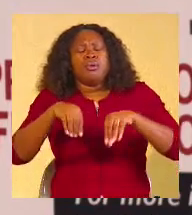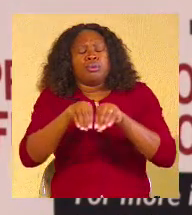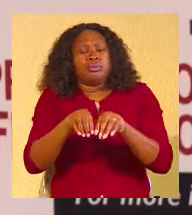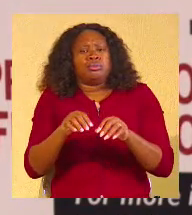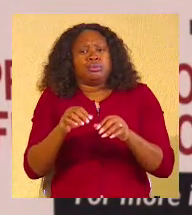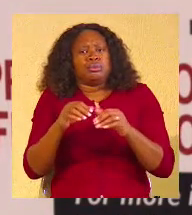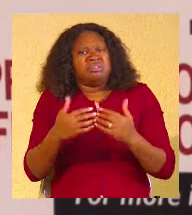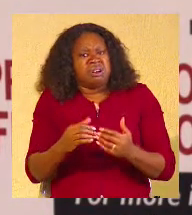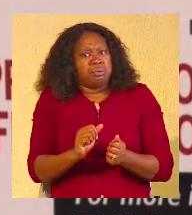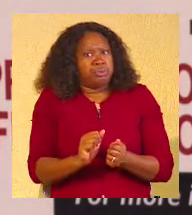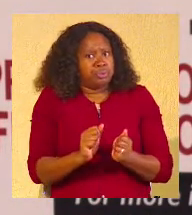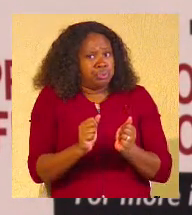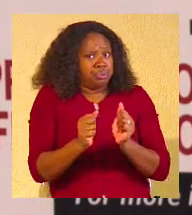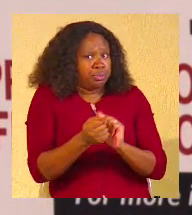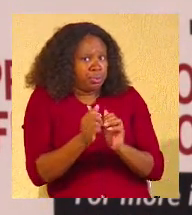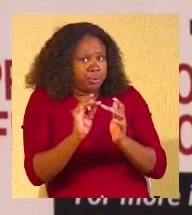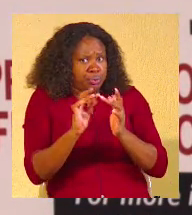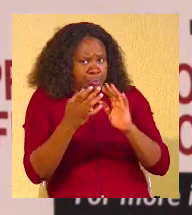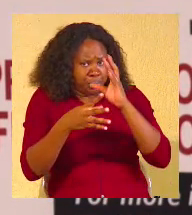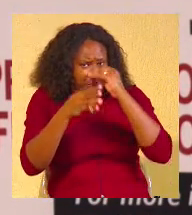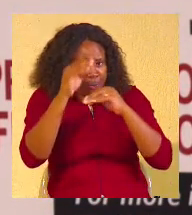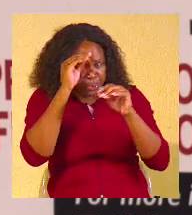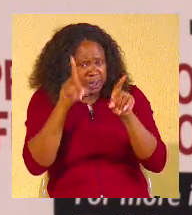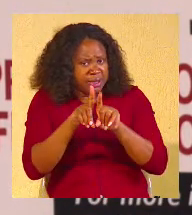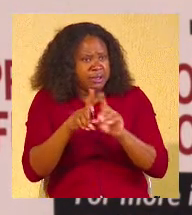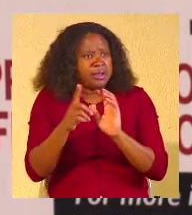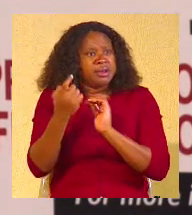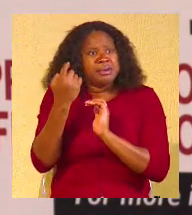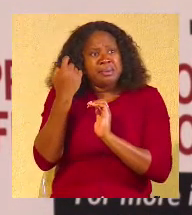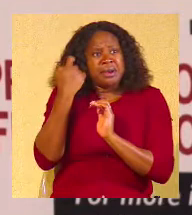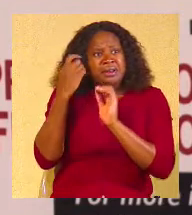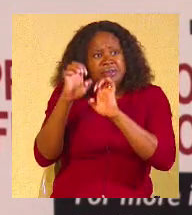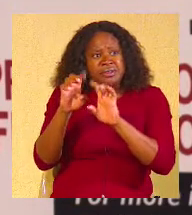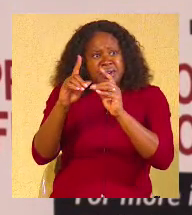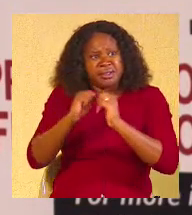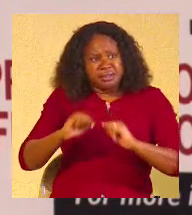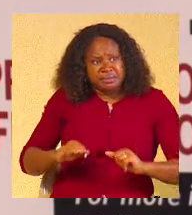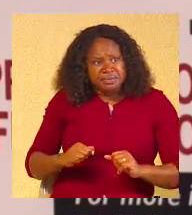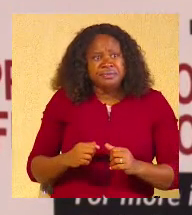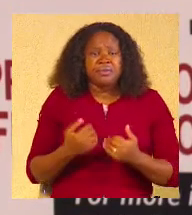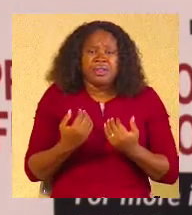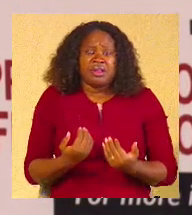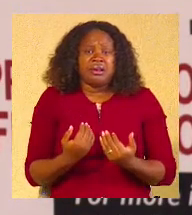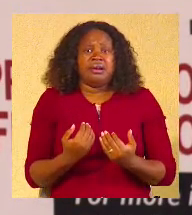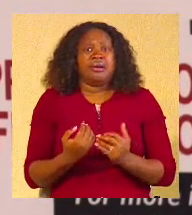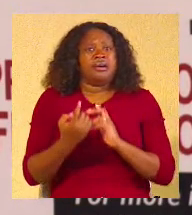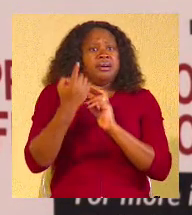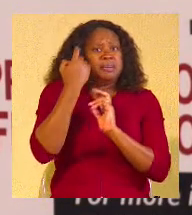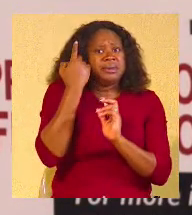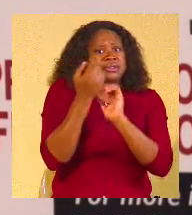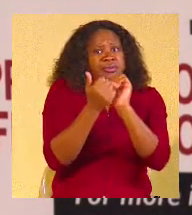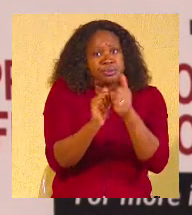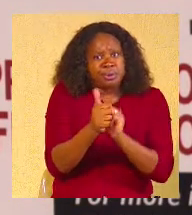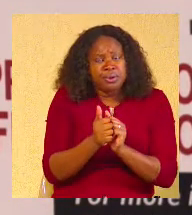online learning as the Ministry of Education has decided. How is the Ministry of